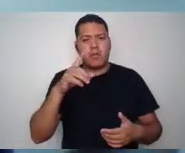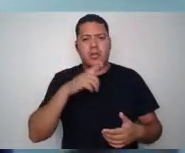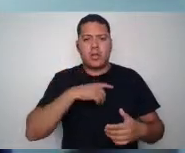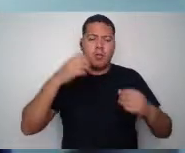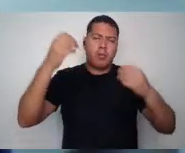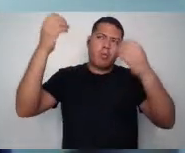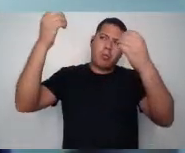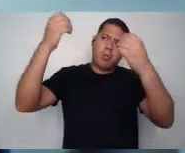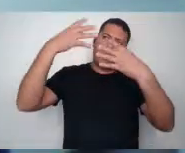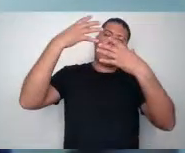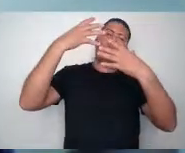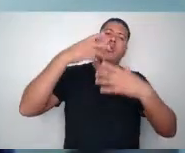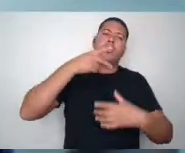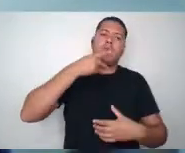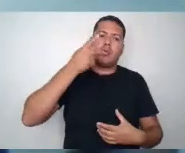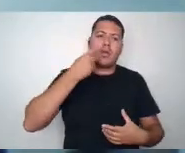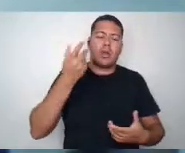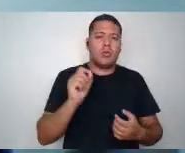an amount.